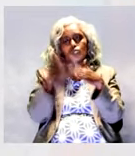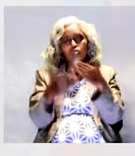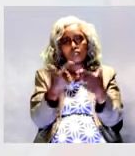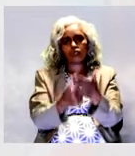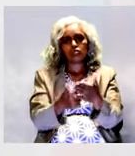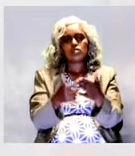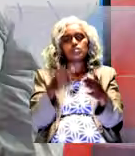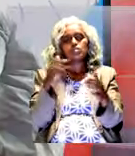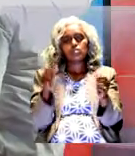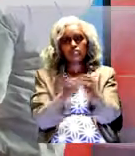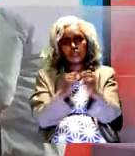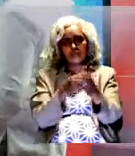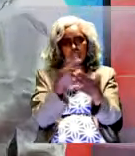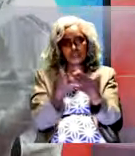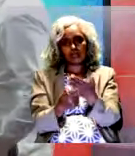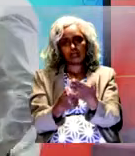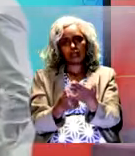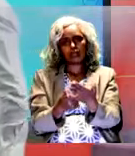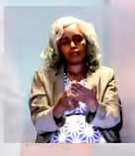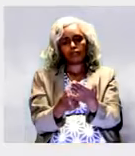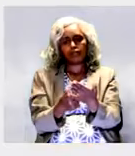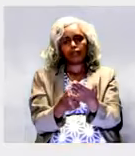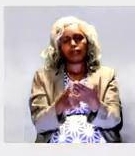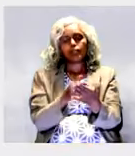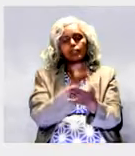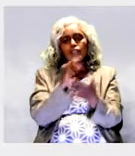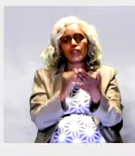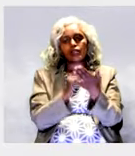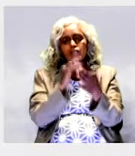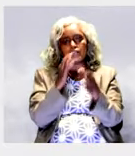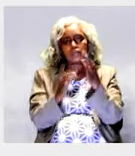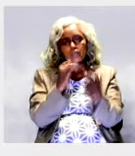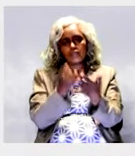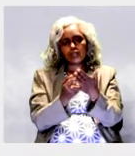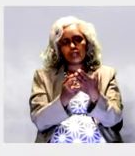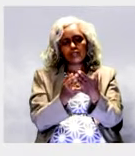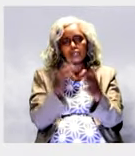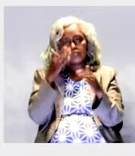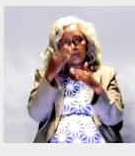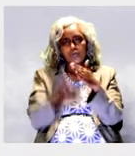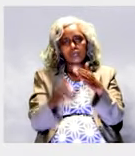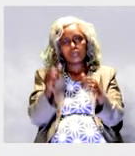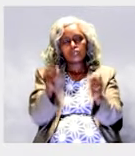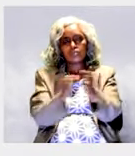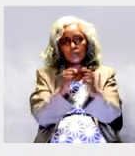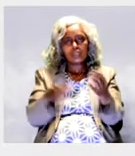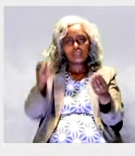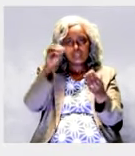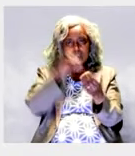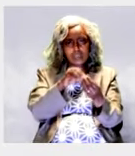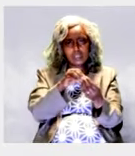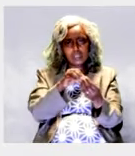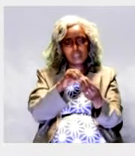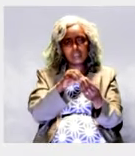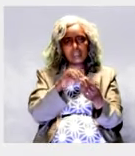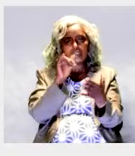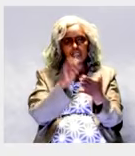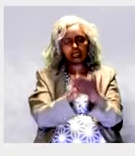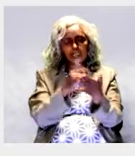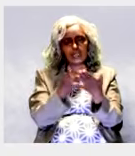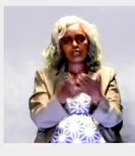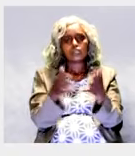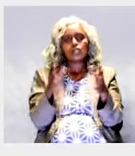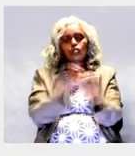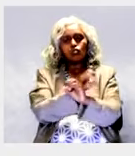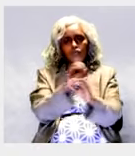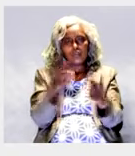that sequence. So this is it. If it is a bounded sequence and increasing, in that case, it